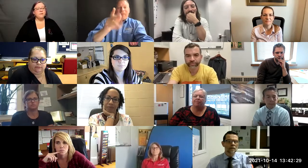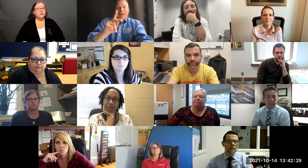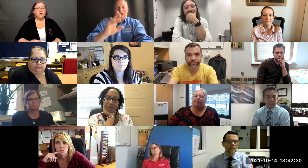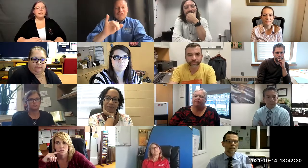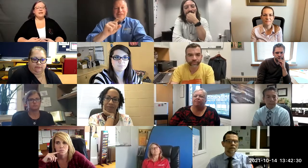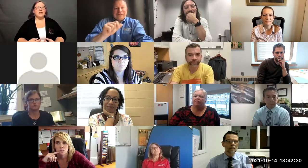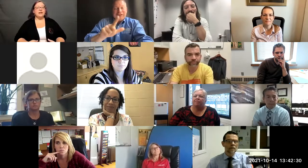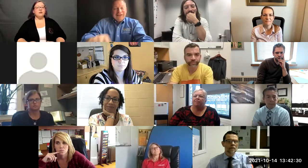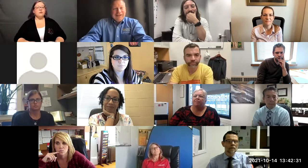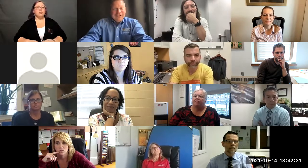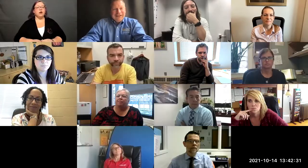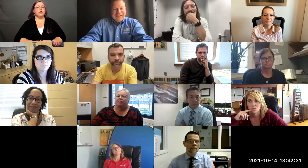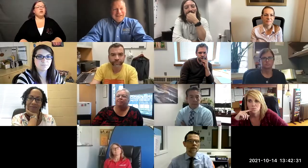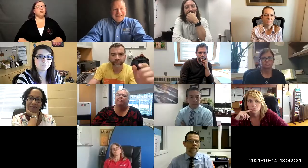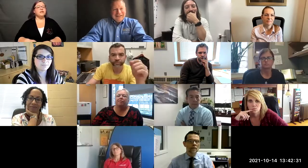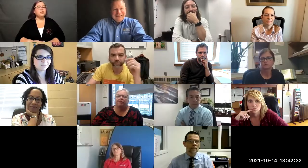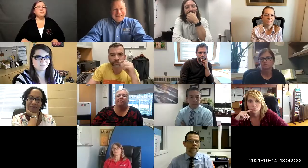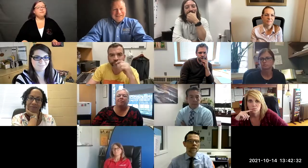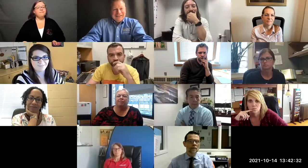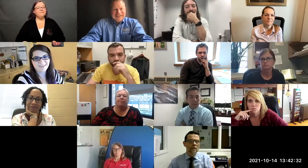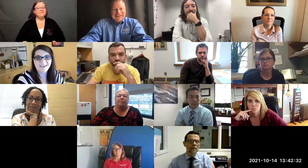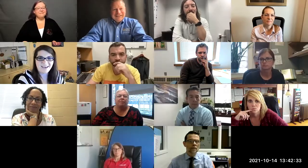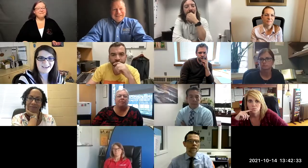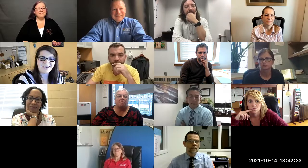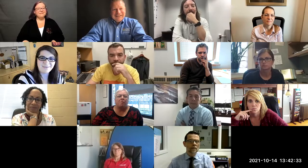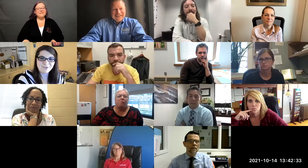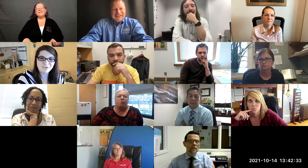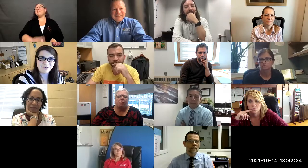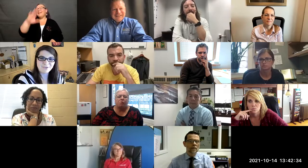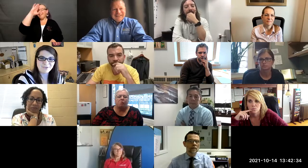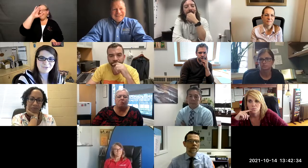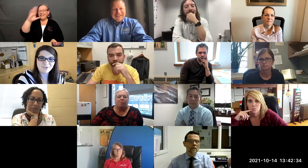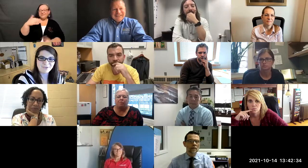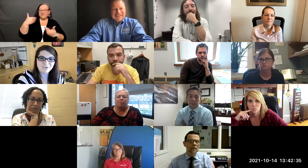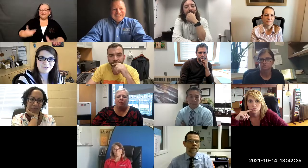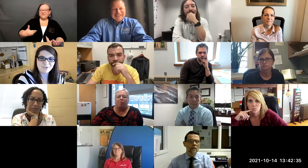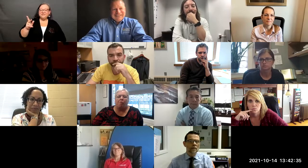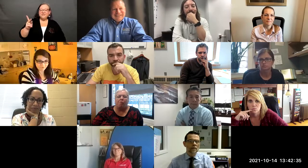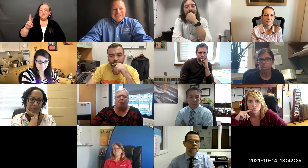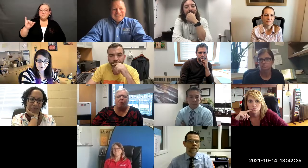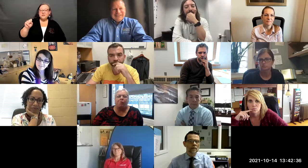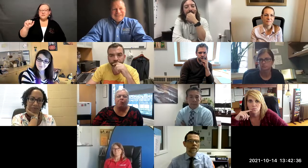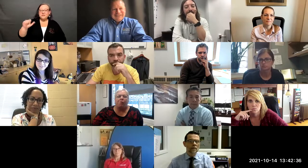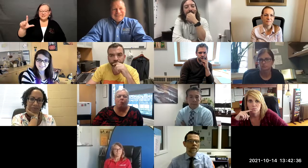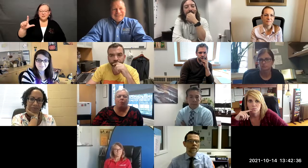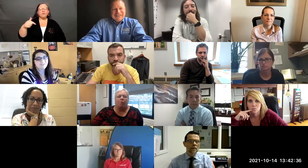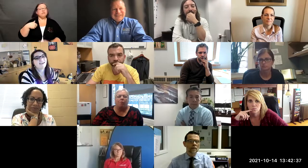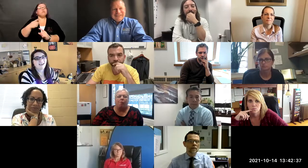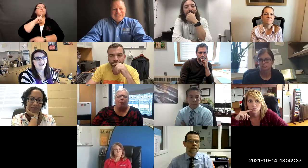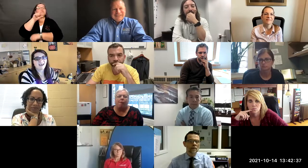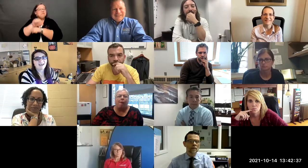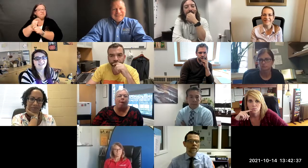Okay, great. Thank you. Moving on to Crystal. Hi, I'm Crystal. I actually am from the American School for the